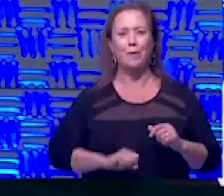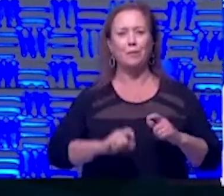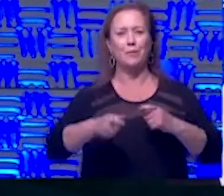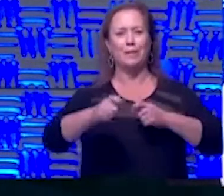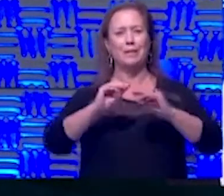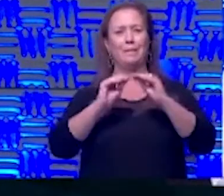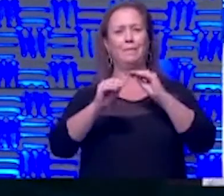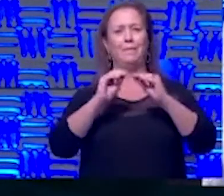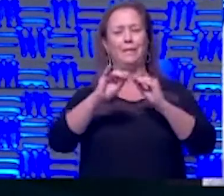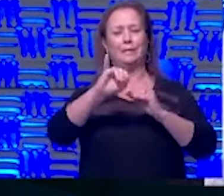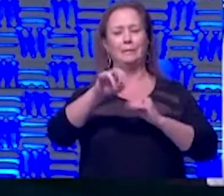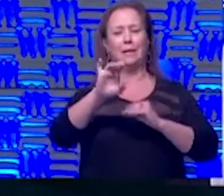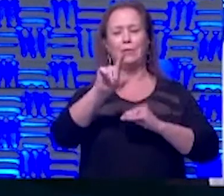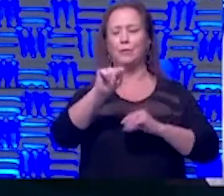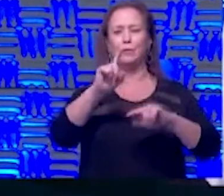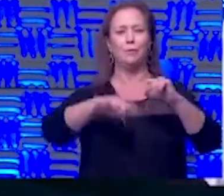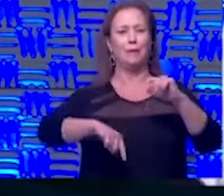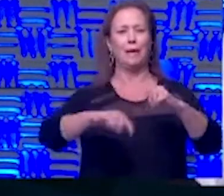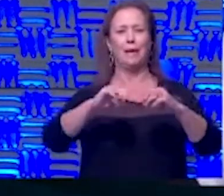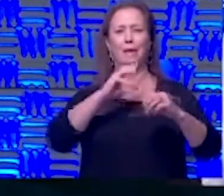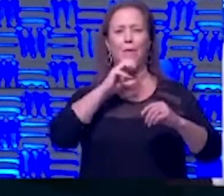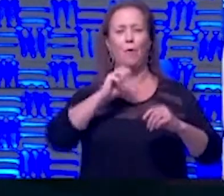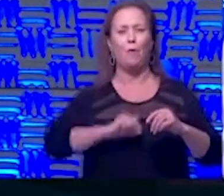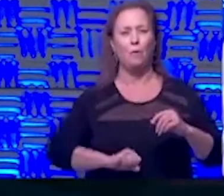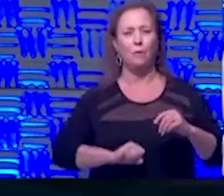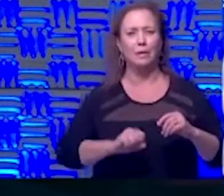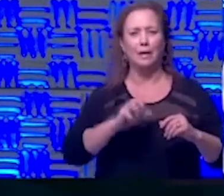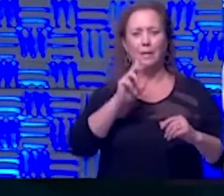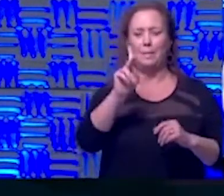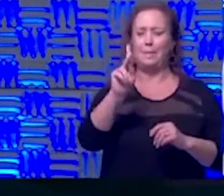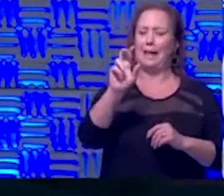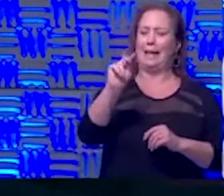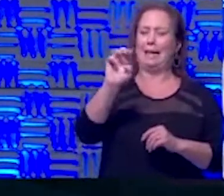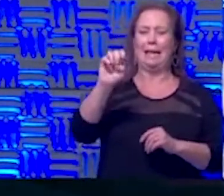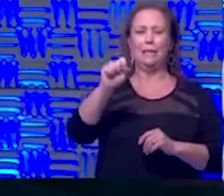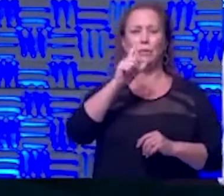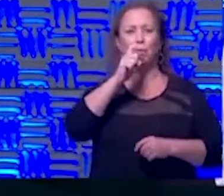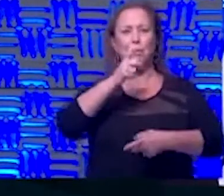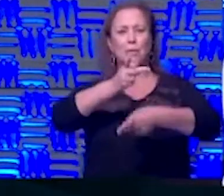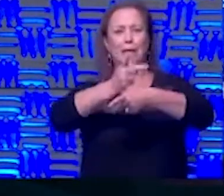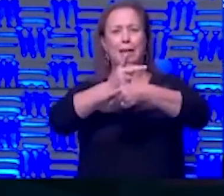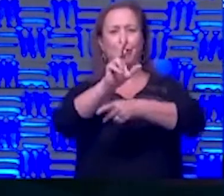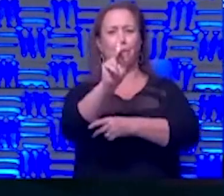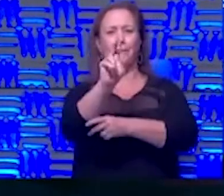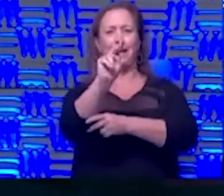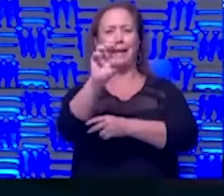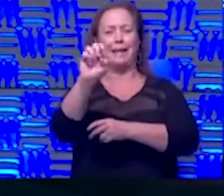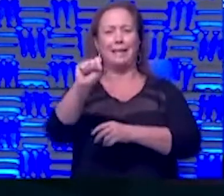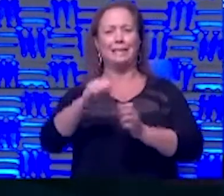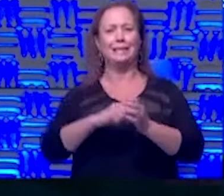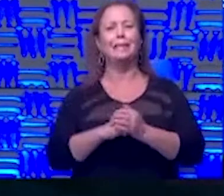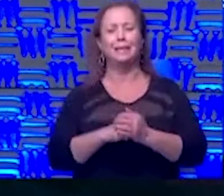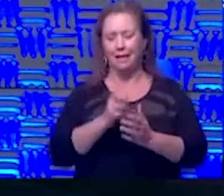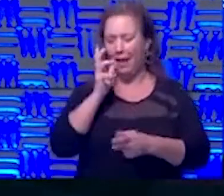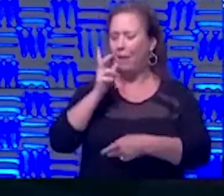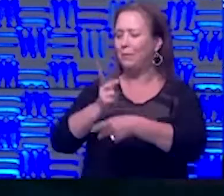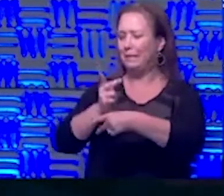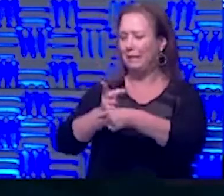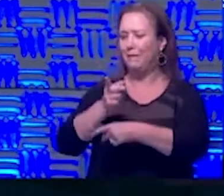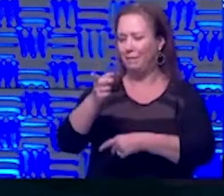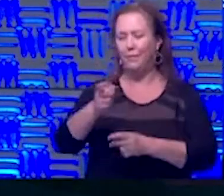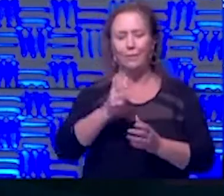repair. I think you can't get old till my knees are. Who's going to take care of my knees? I got you covered. I got